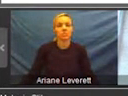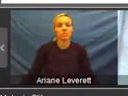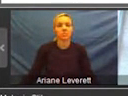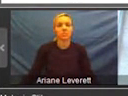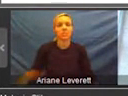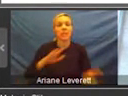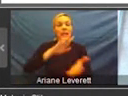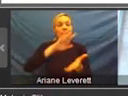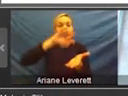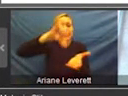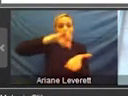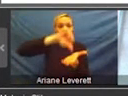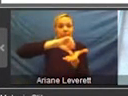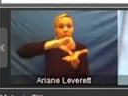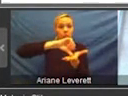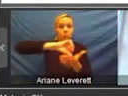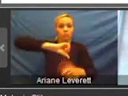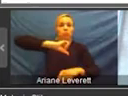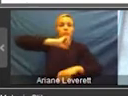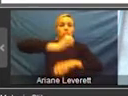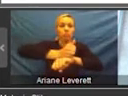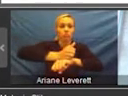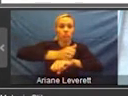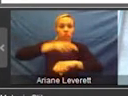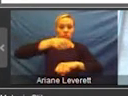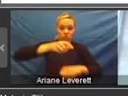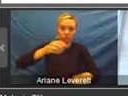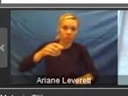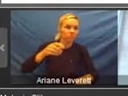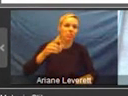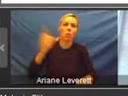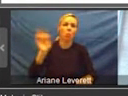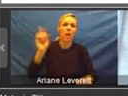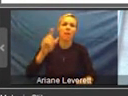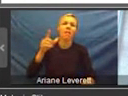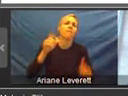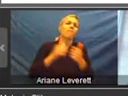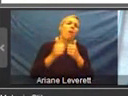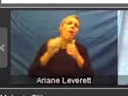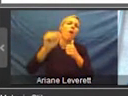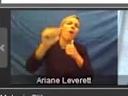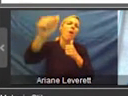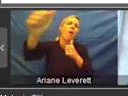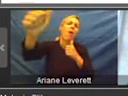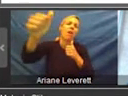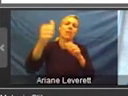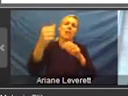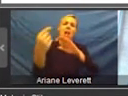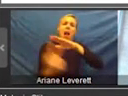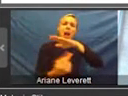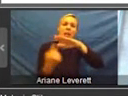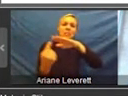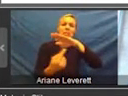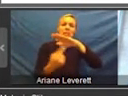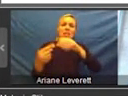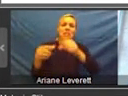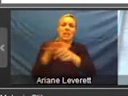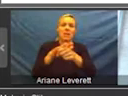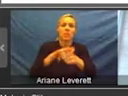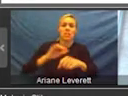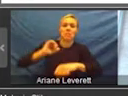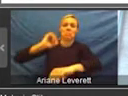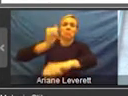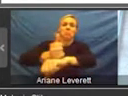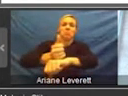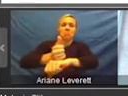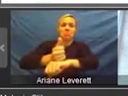with little infrastructure, connecting them to electricity, connecting them to